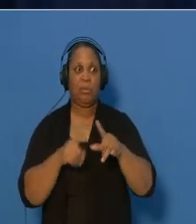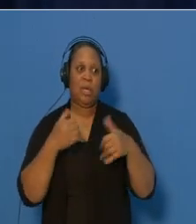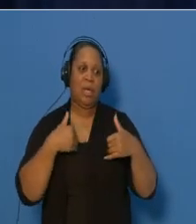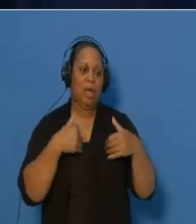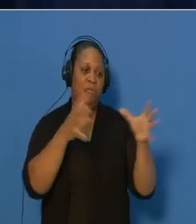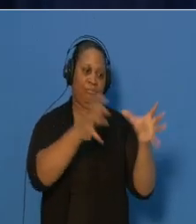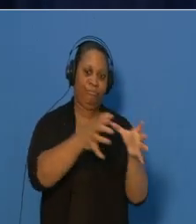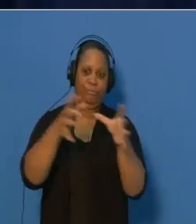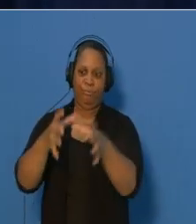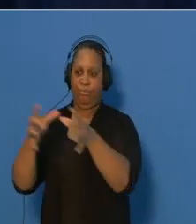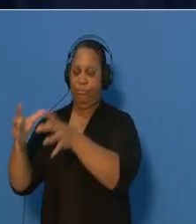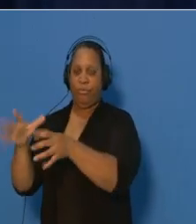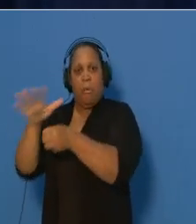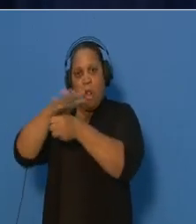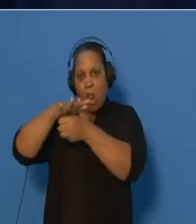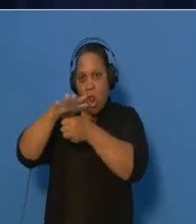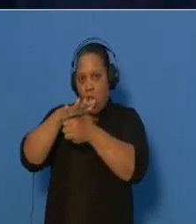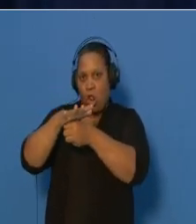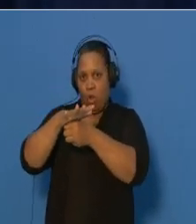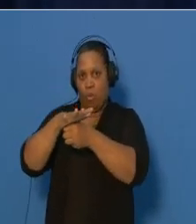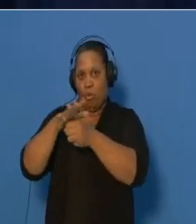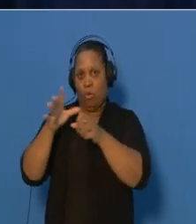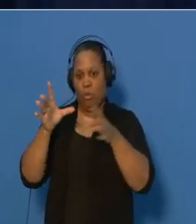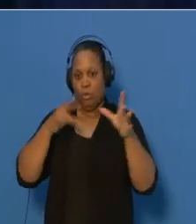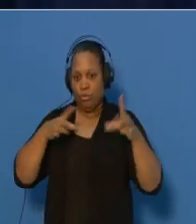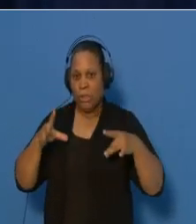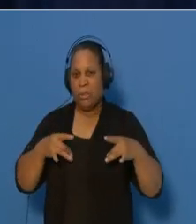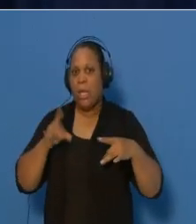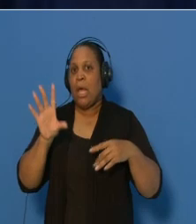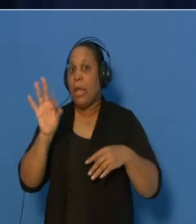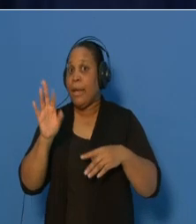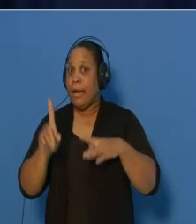local transmission. The 9 new cases which have come in